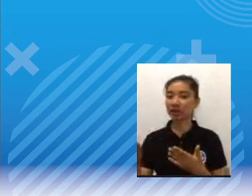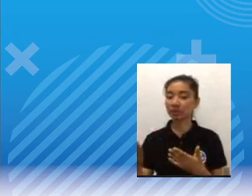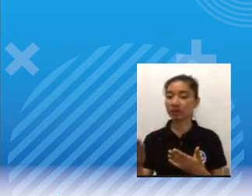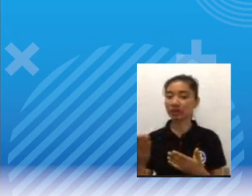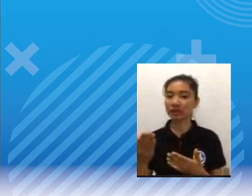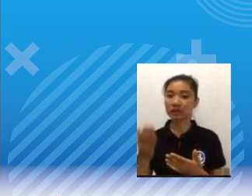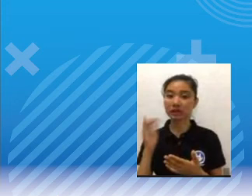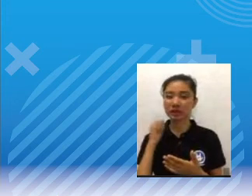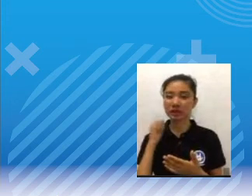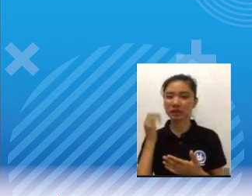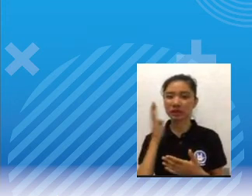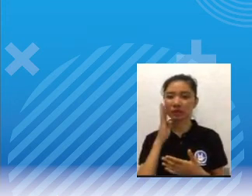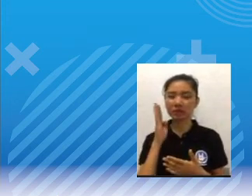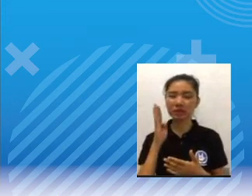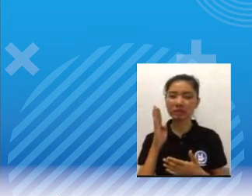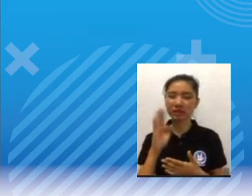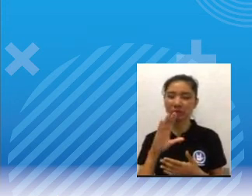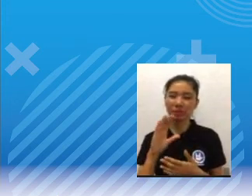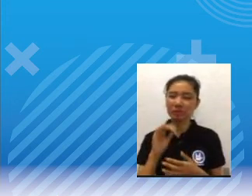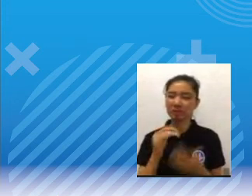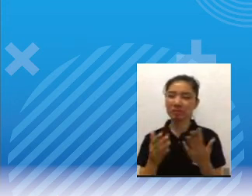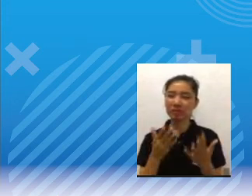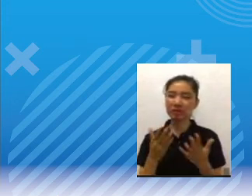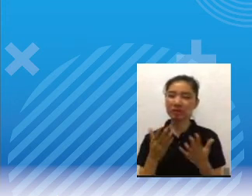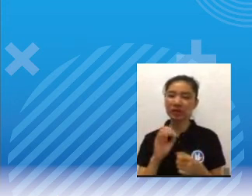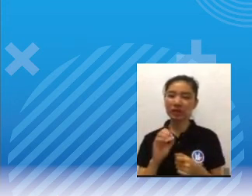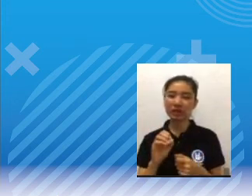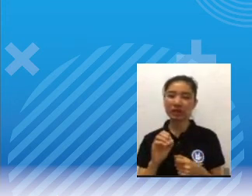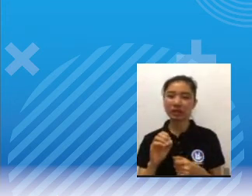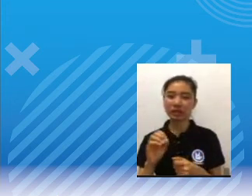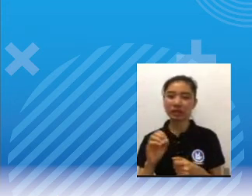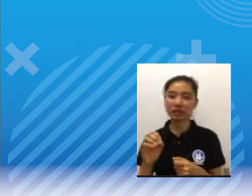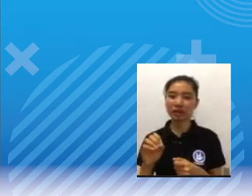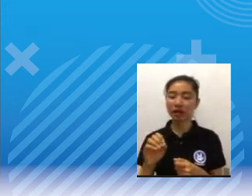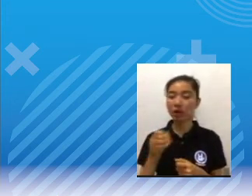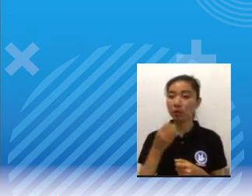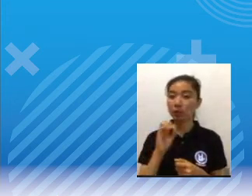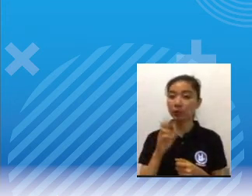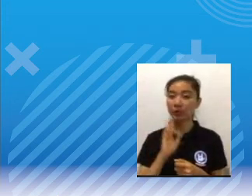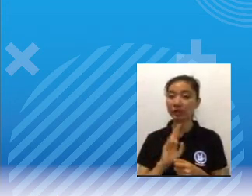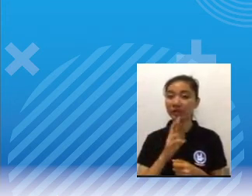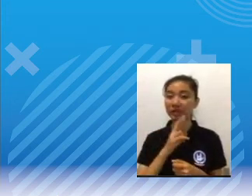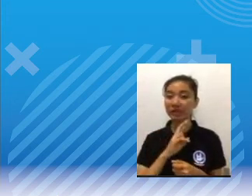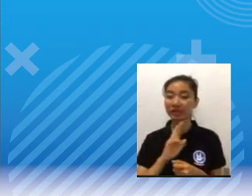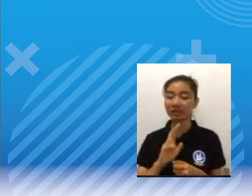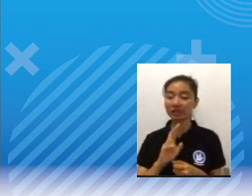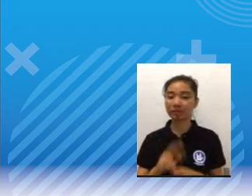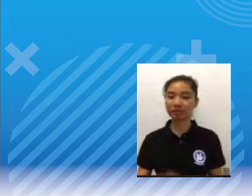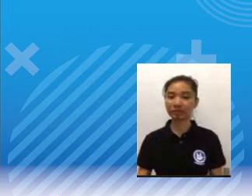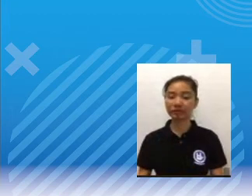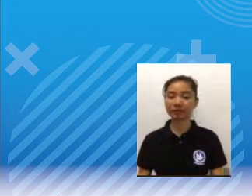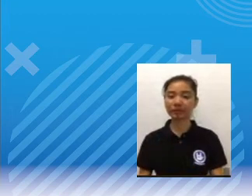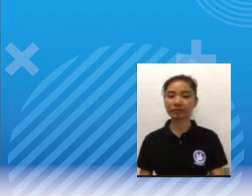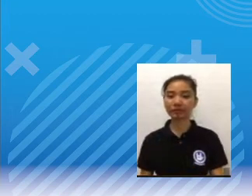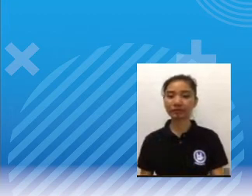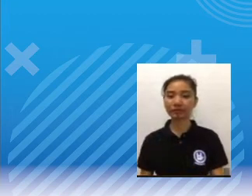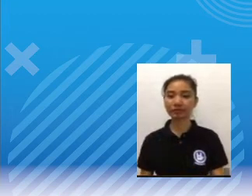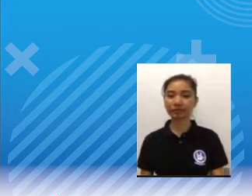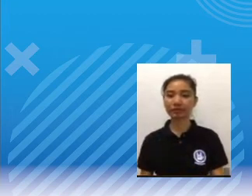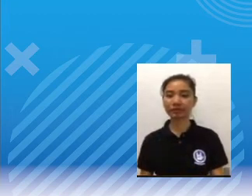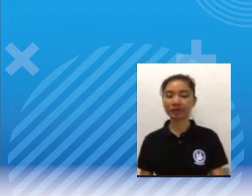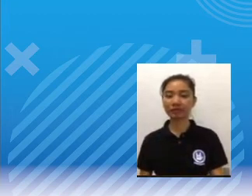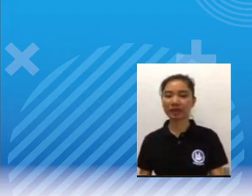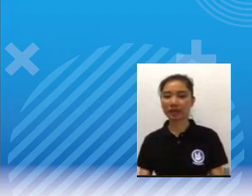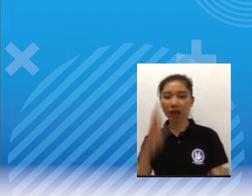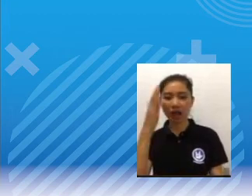do gratitude journaling every night. Just 3 things that I am grateful for. Why? Because hindi maiwasan